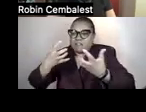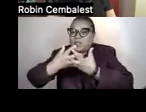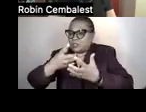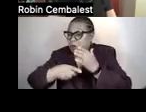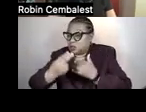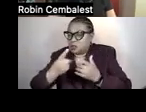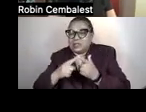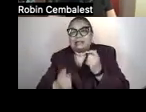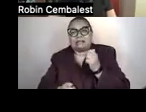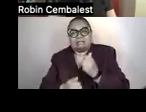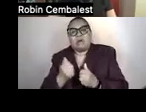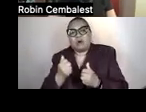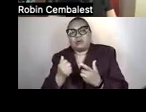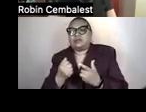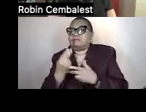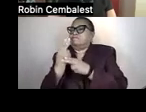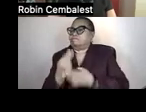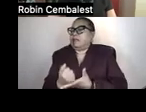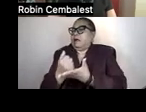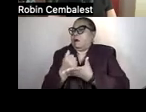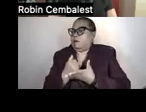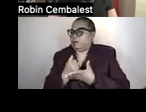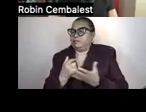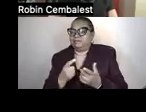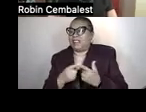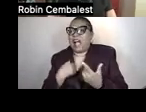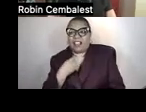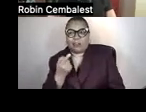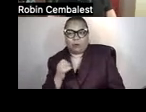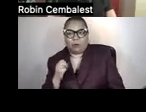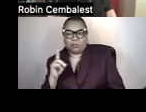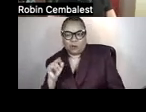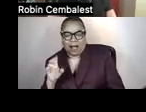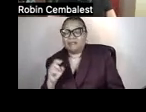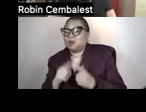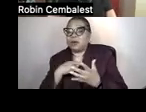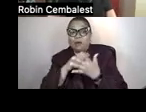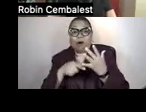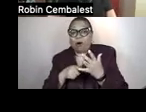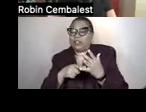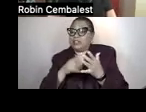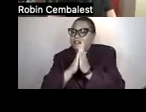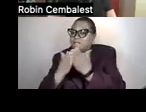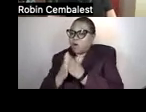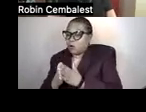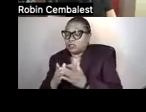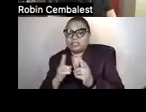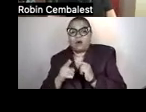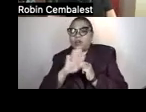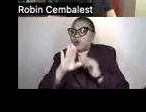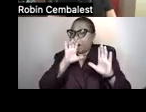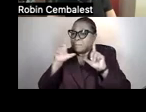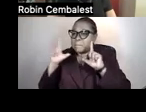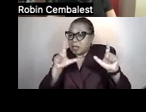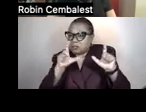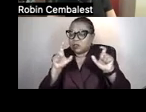using is most useful. I do like Google Drive. All right. So we want all these folders for your pictures,